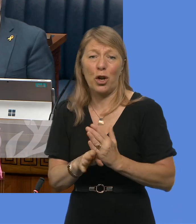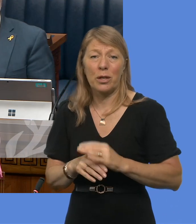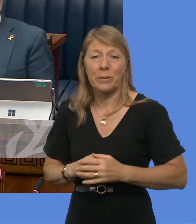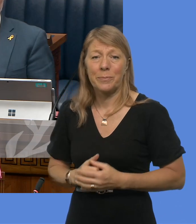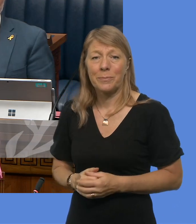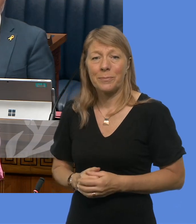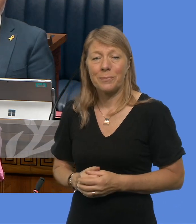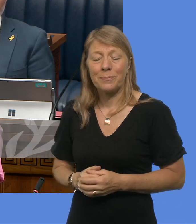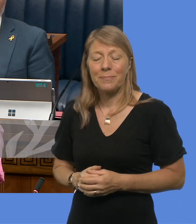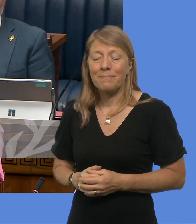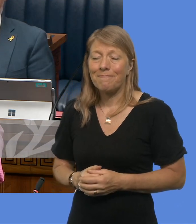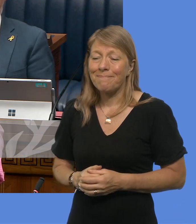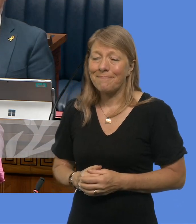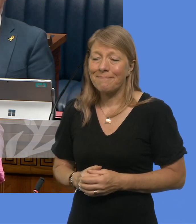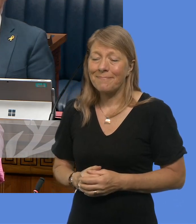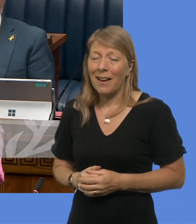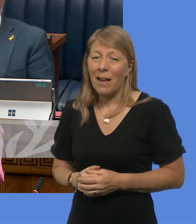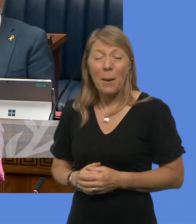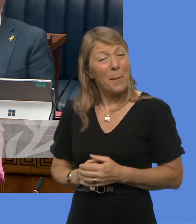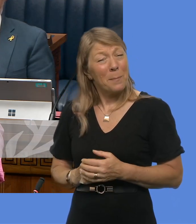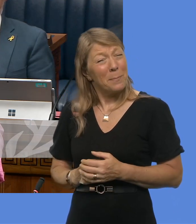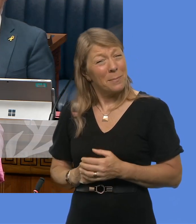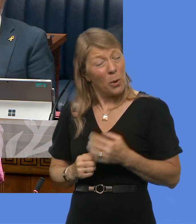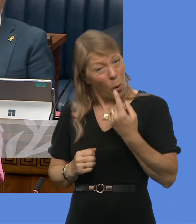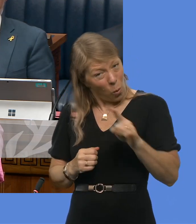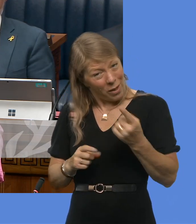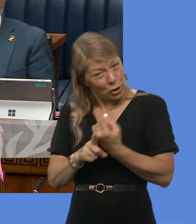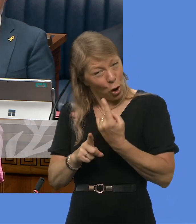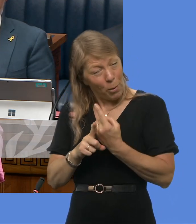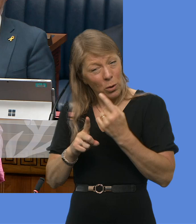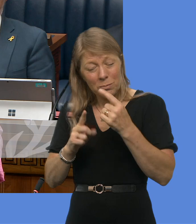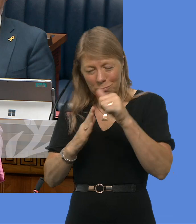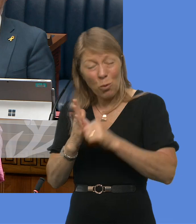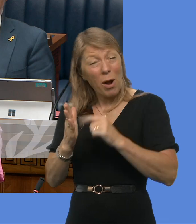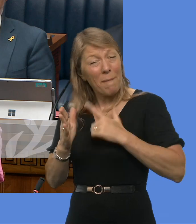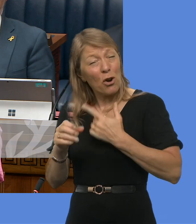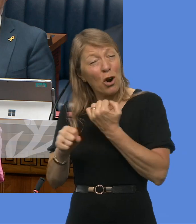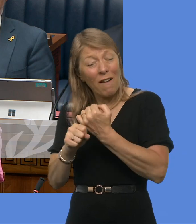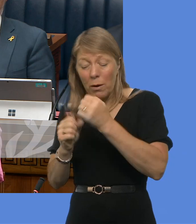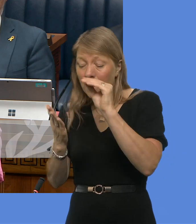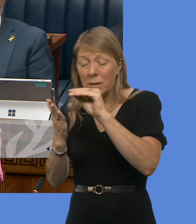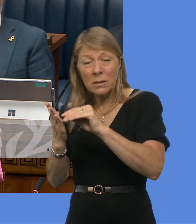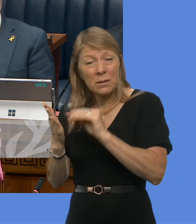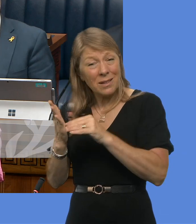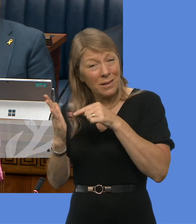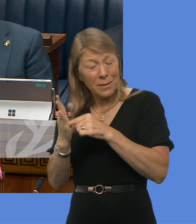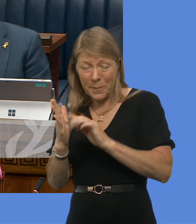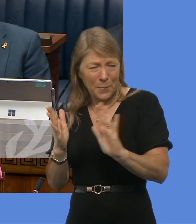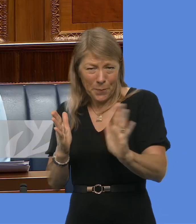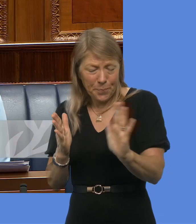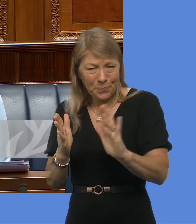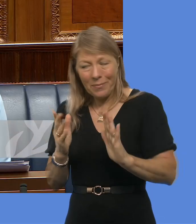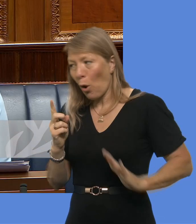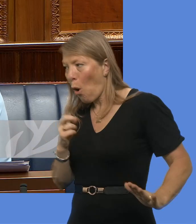confined to a programme for government answer, in that I think at every stage and at every level within all of our departments we need to recognise